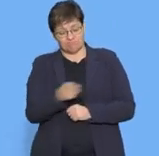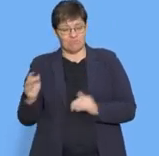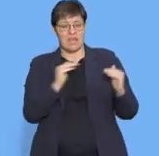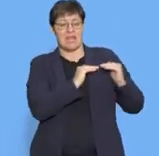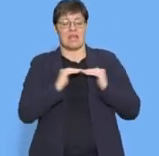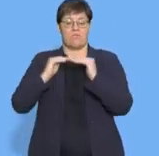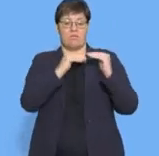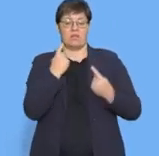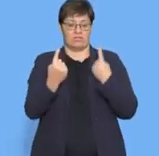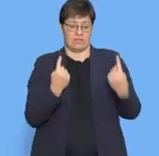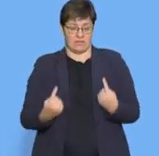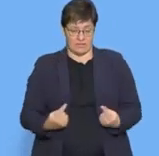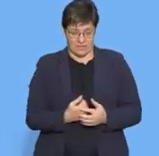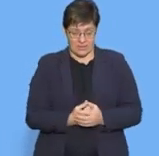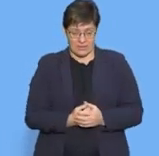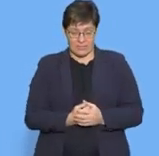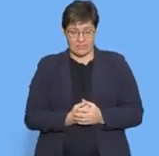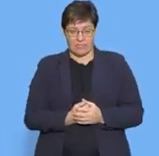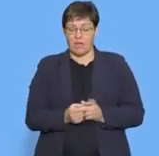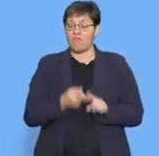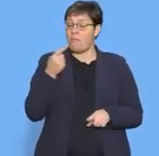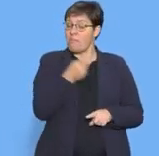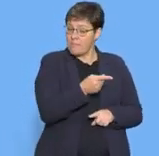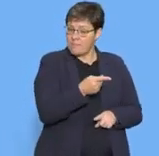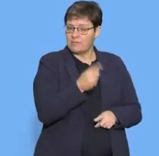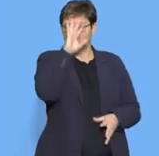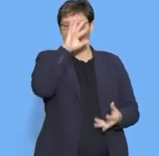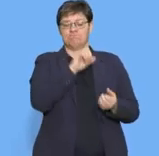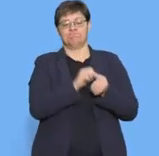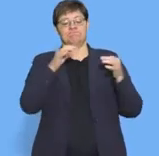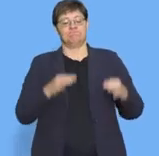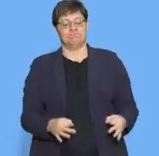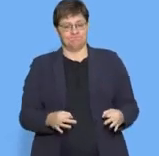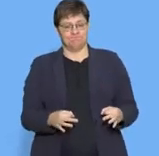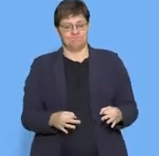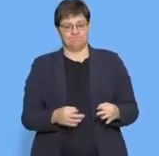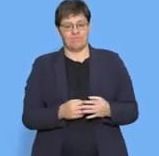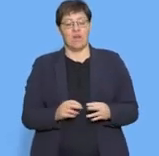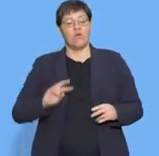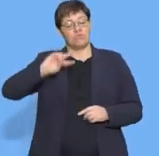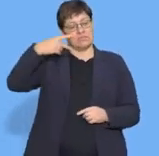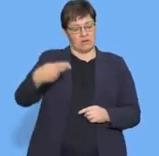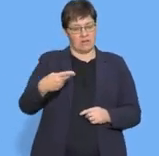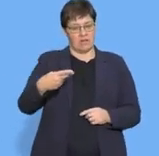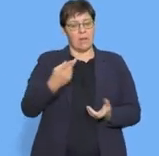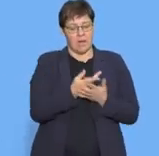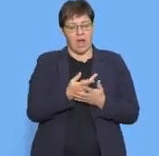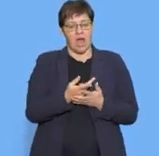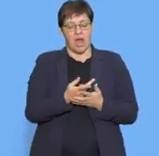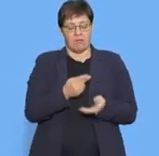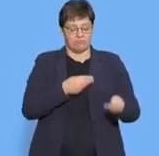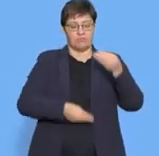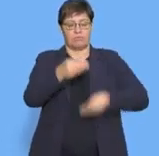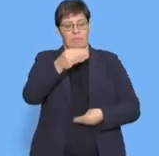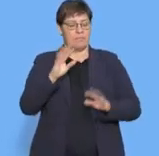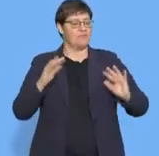all three have to be equal to each other. And remember, from this we can conclude the reciprocal version by just swapping that